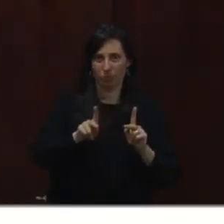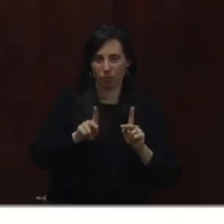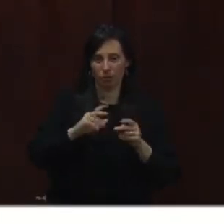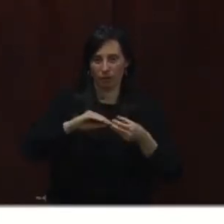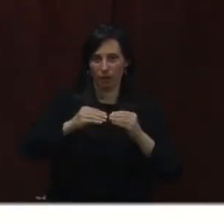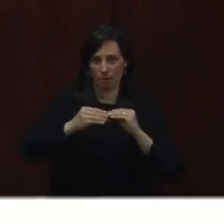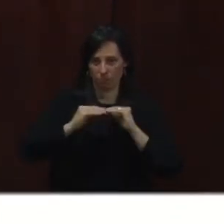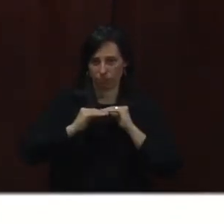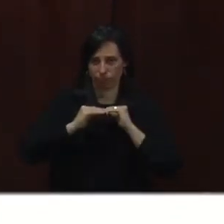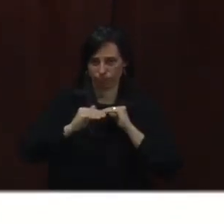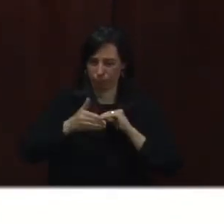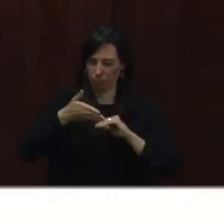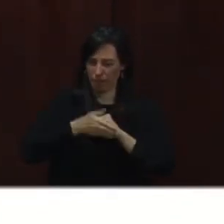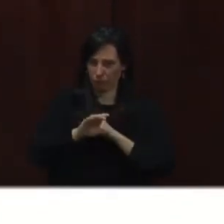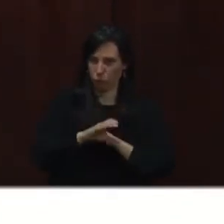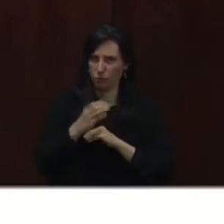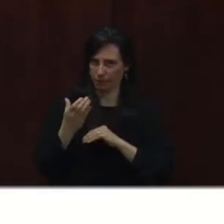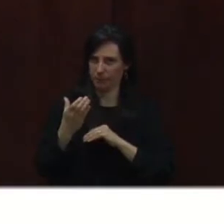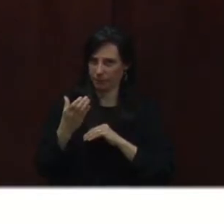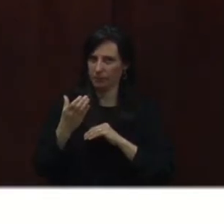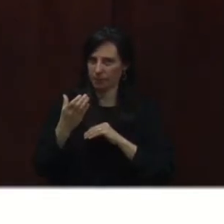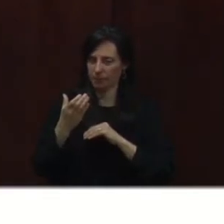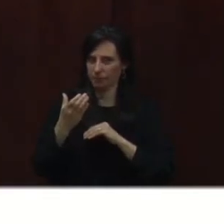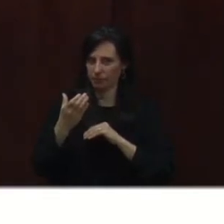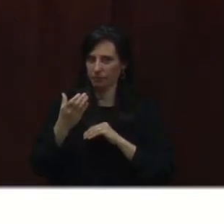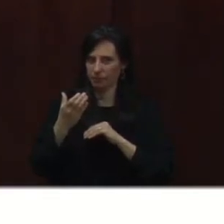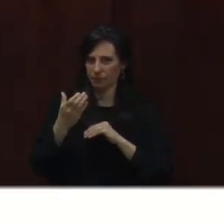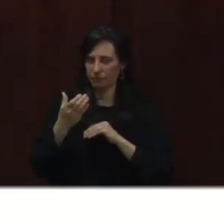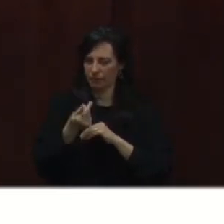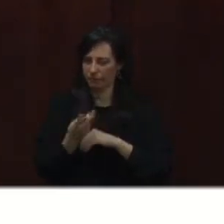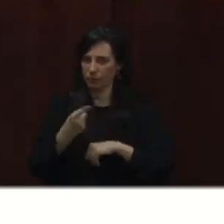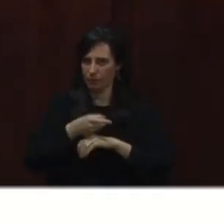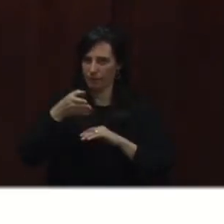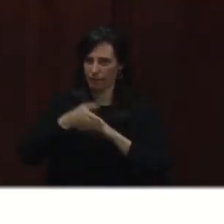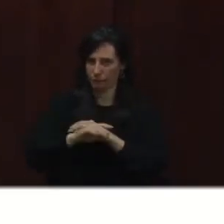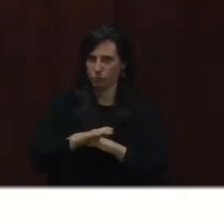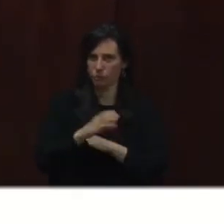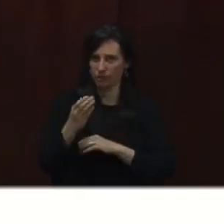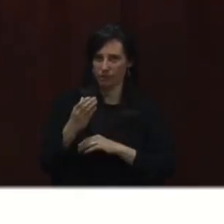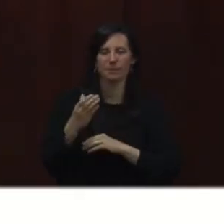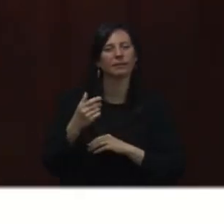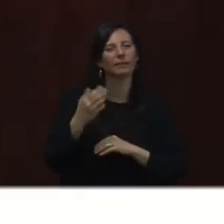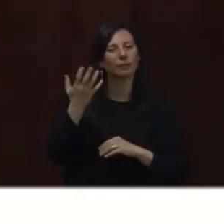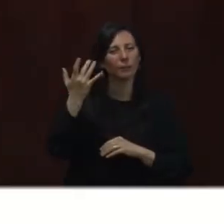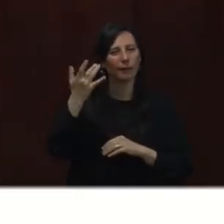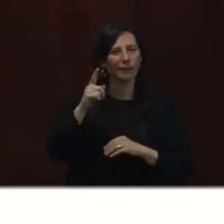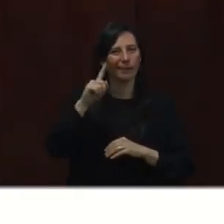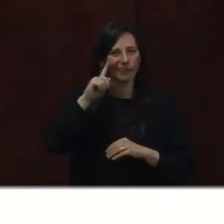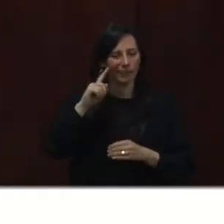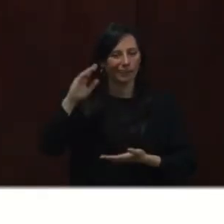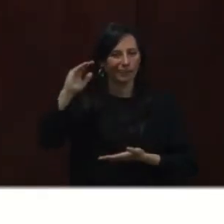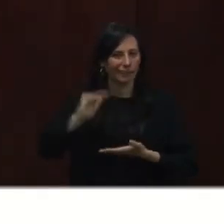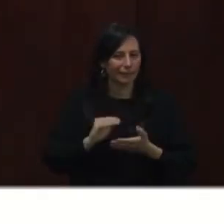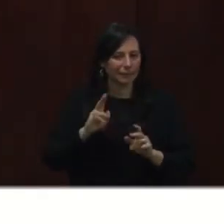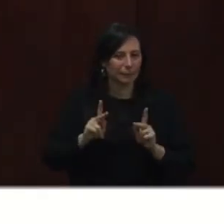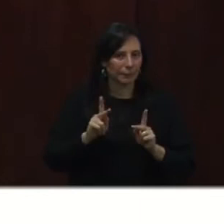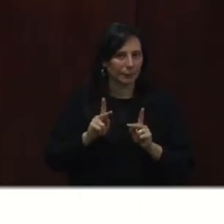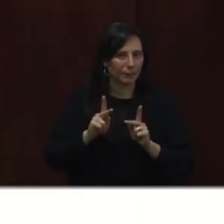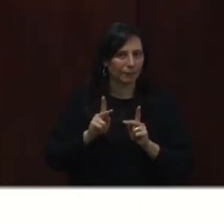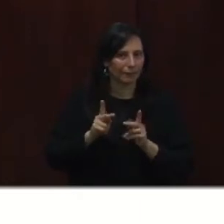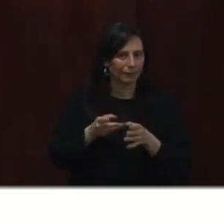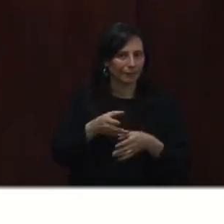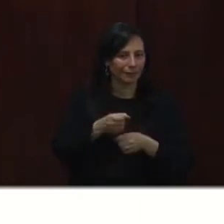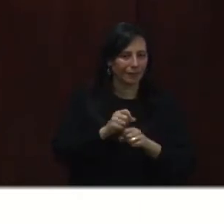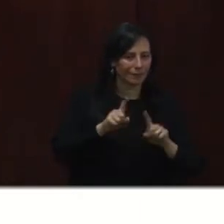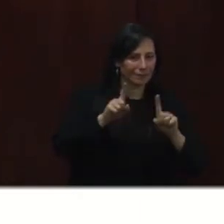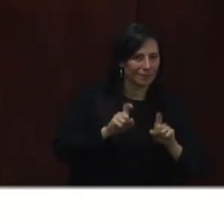after. And this was likely due, more than anything, due to fewer individuals seeking testing or seeking care on the holiday